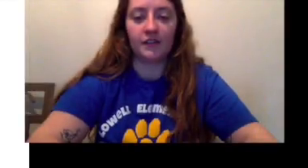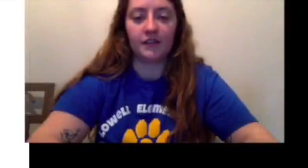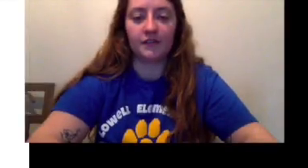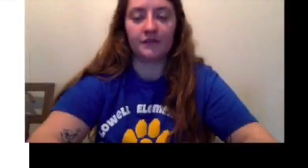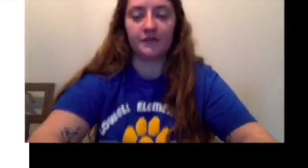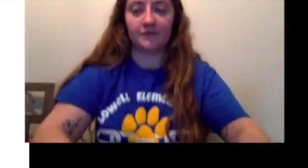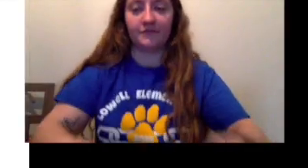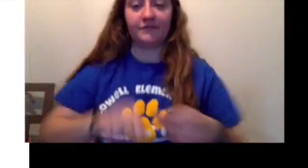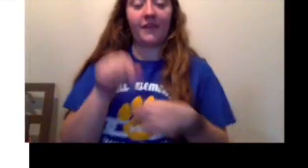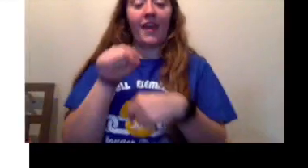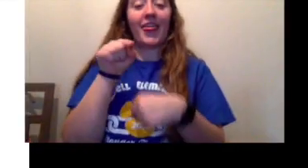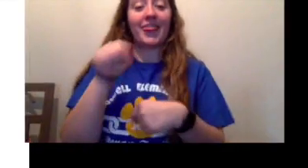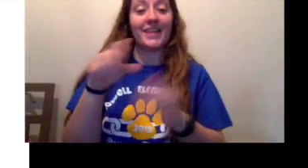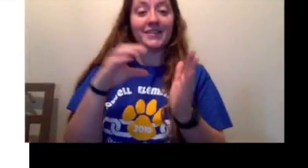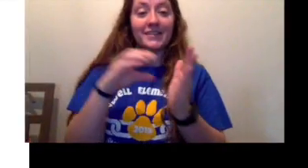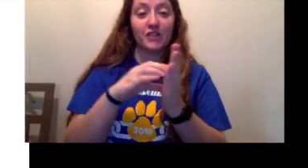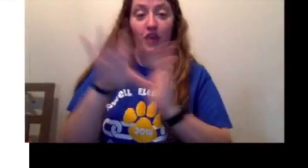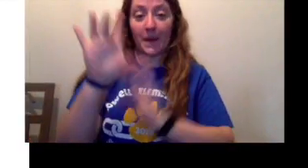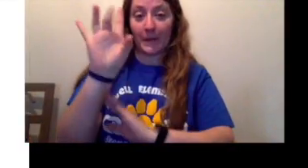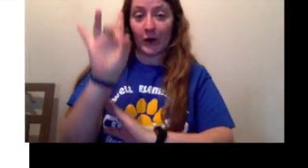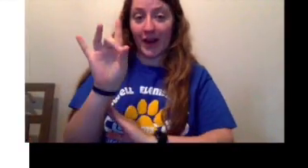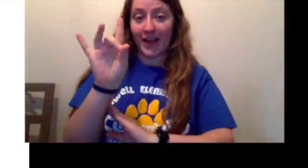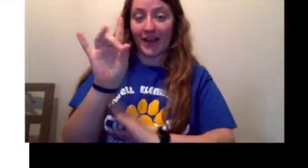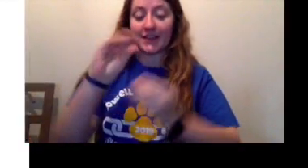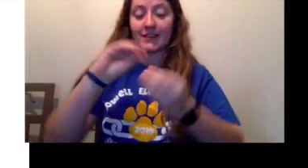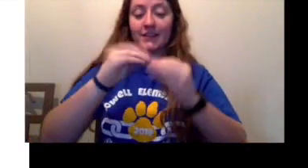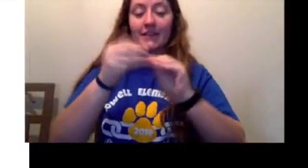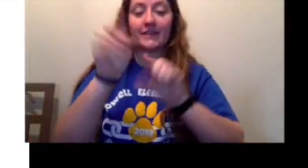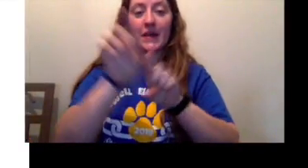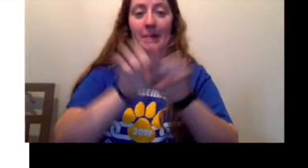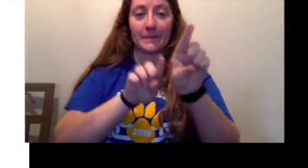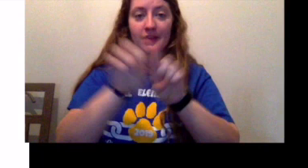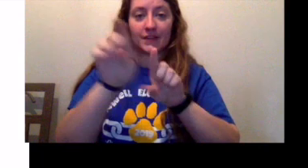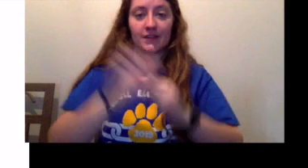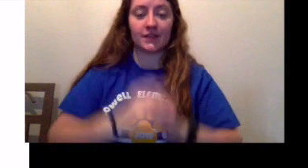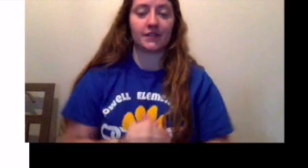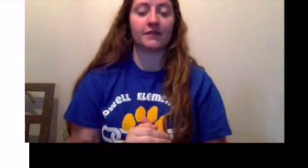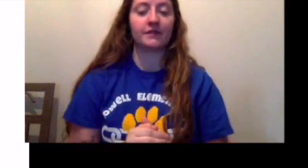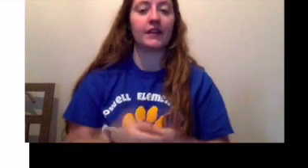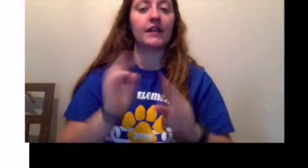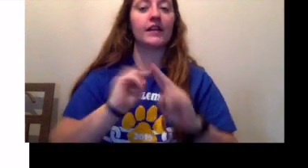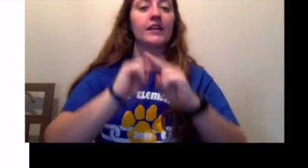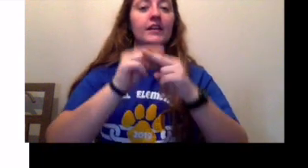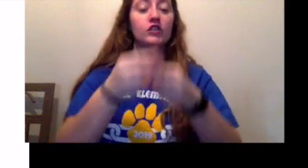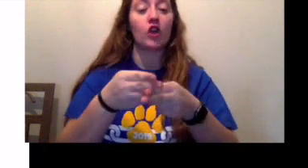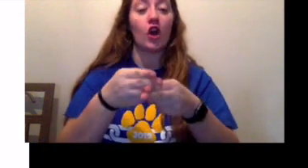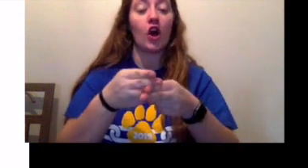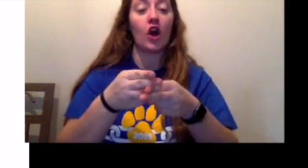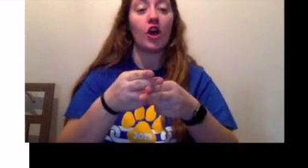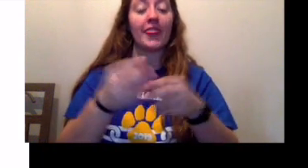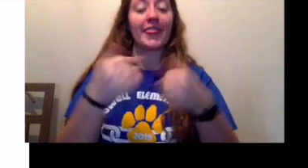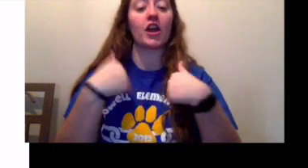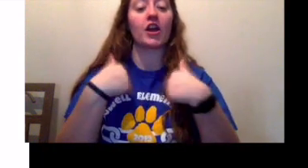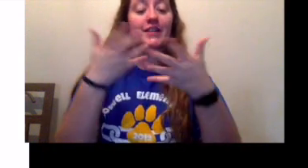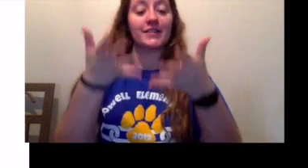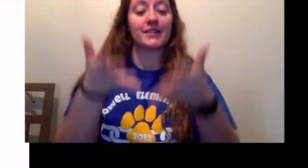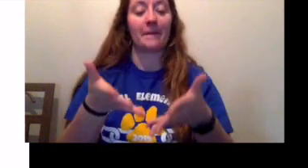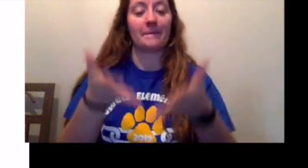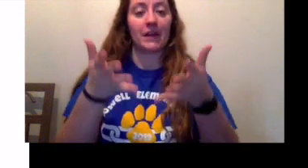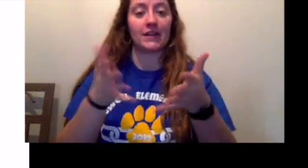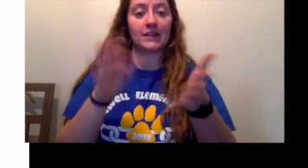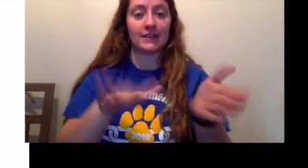This is chapter 8 of Number the Stars. The chapter's name is There Has Been a Death.